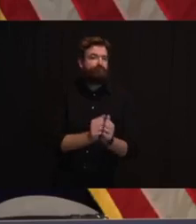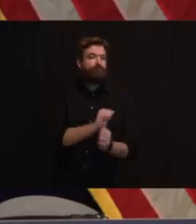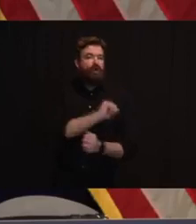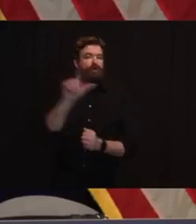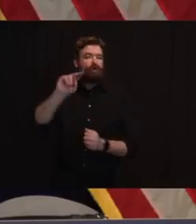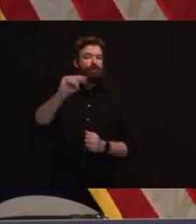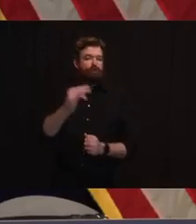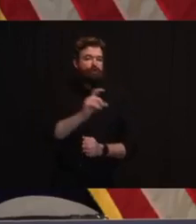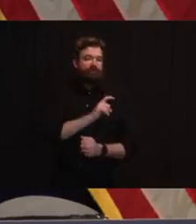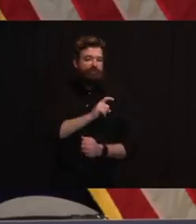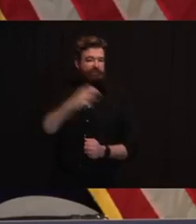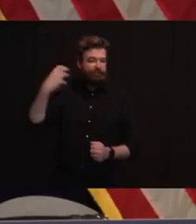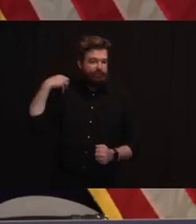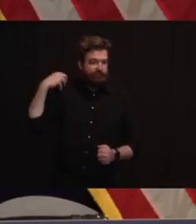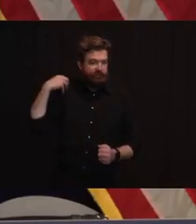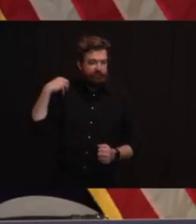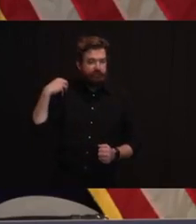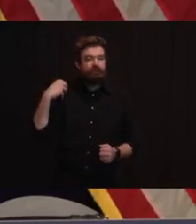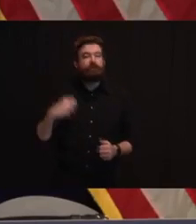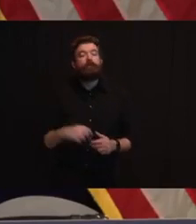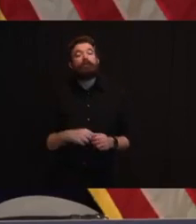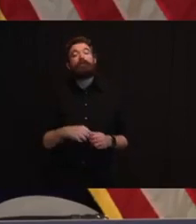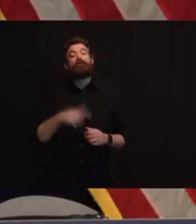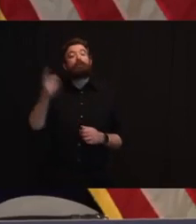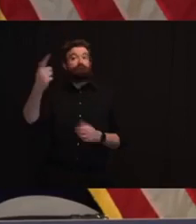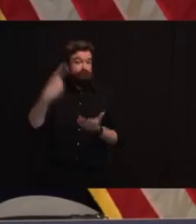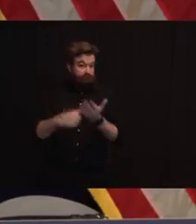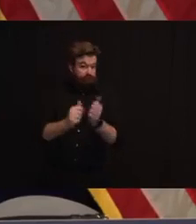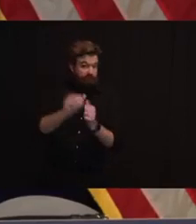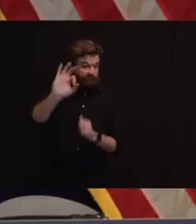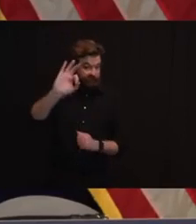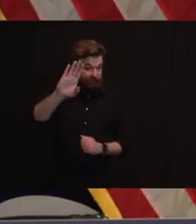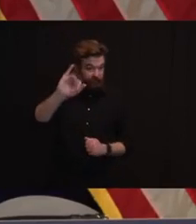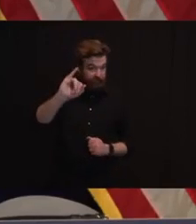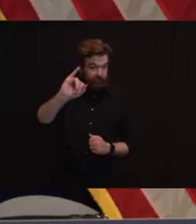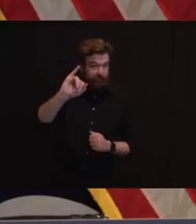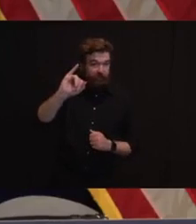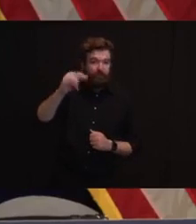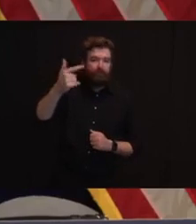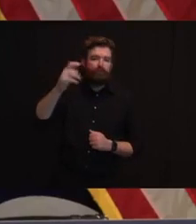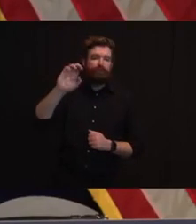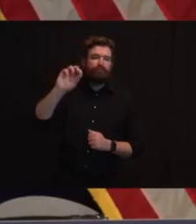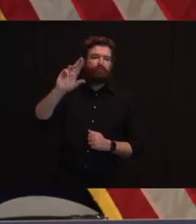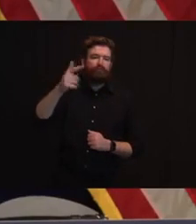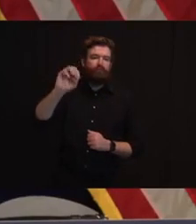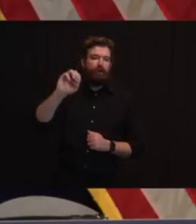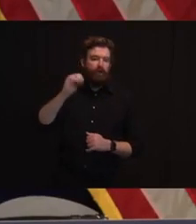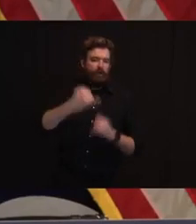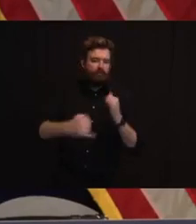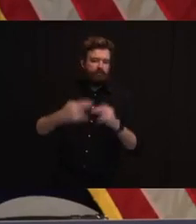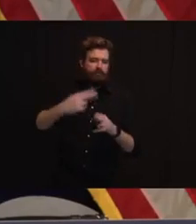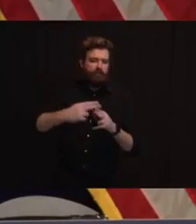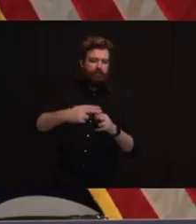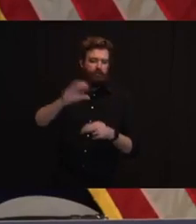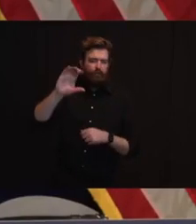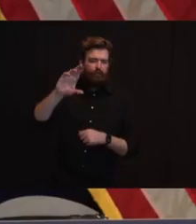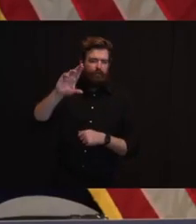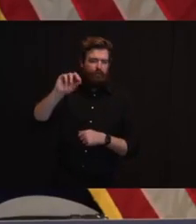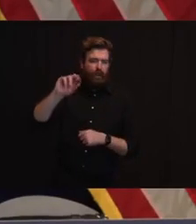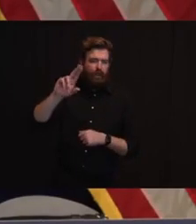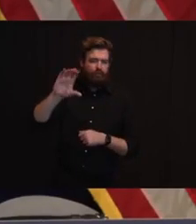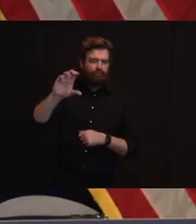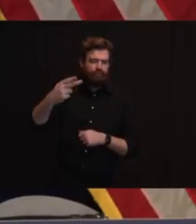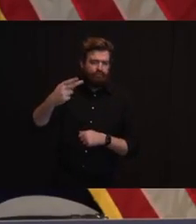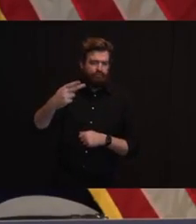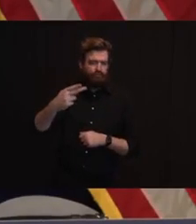agent in charge of the FBI, George Crouch. Yesterday, Jared and I briefed the League of Municipalities. We had hundreds of mayors